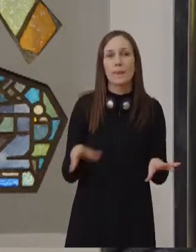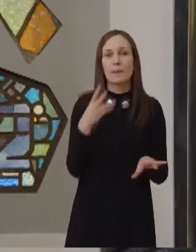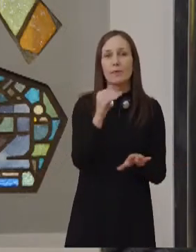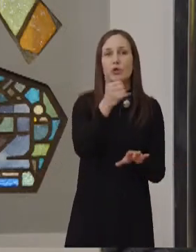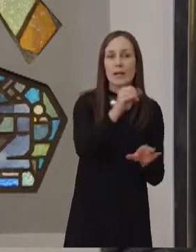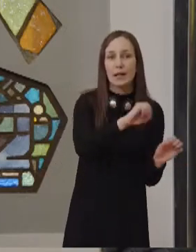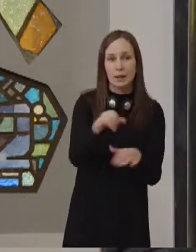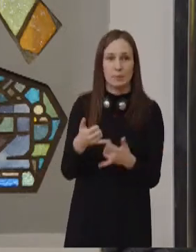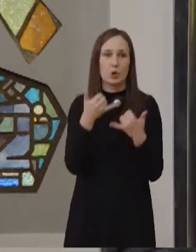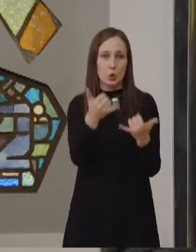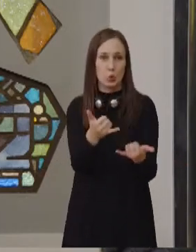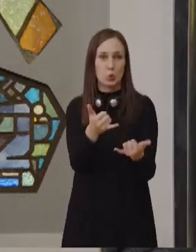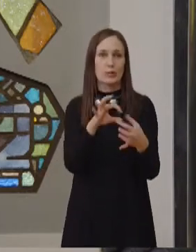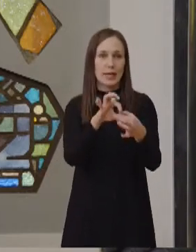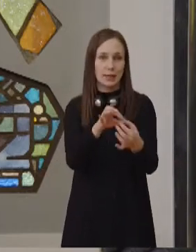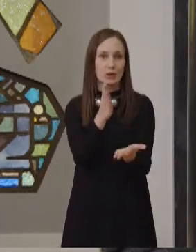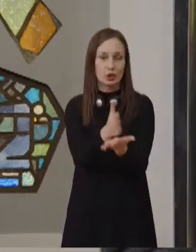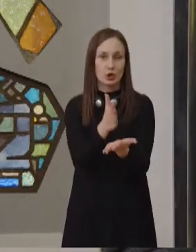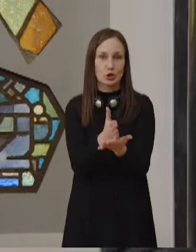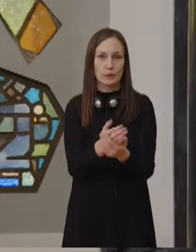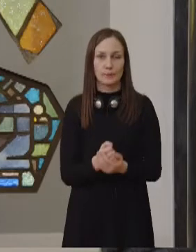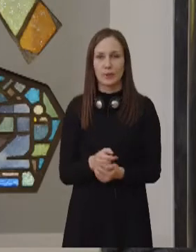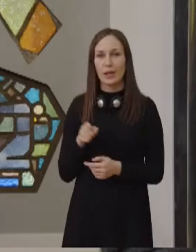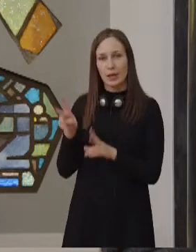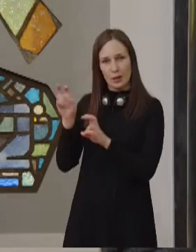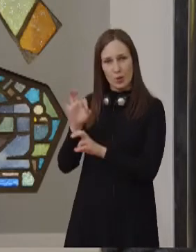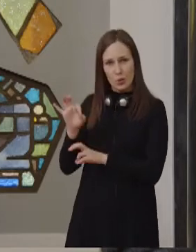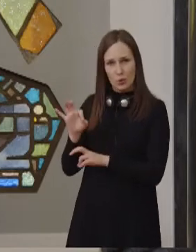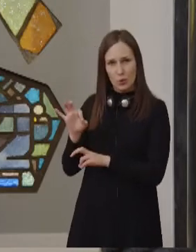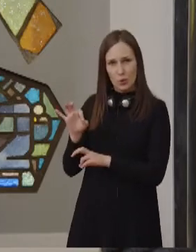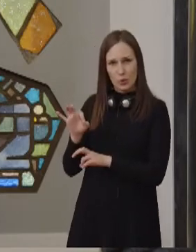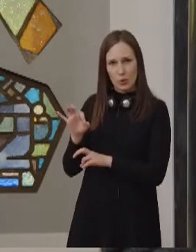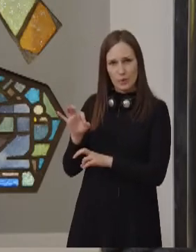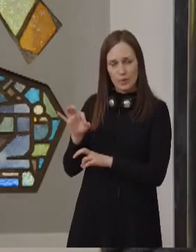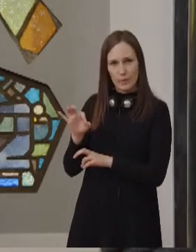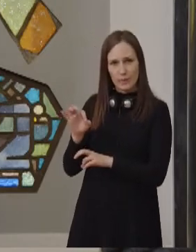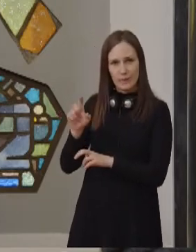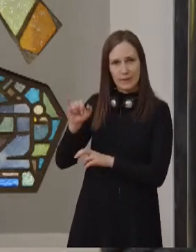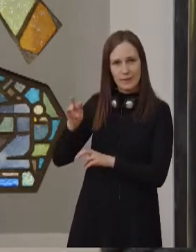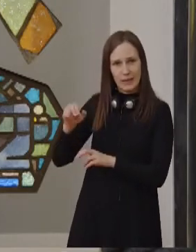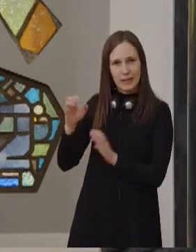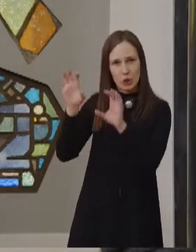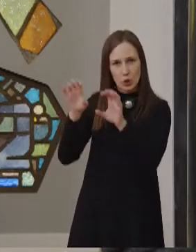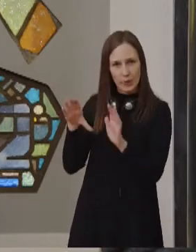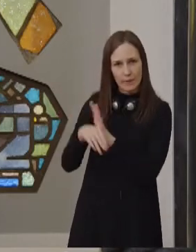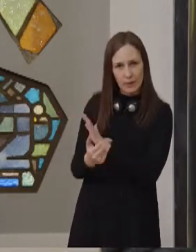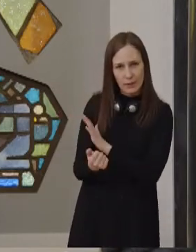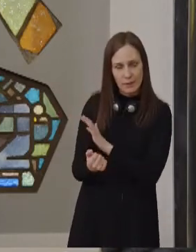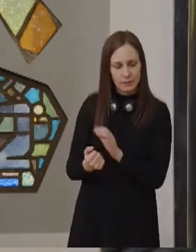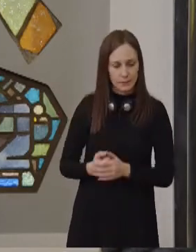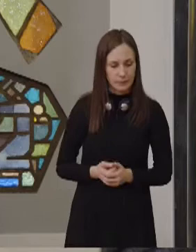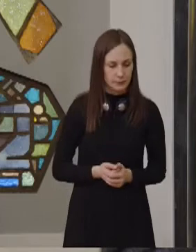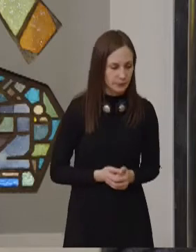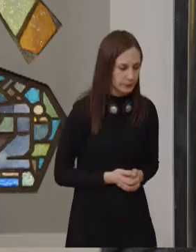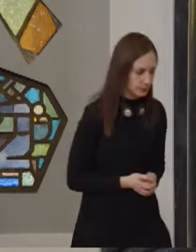about what we want? You have in mind the civil code actually